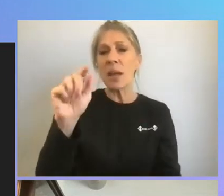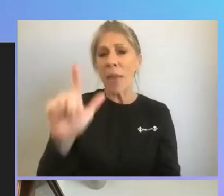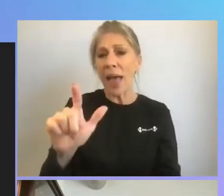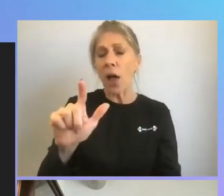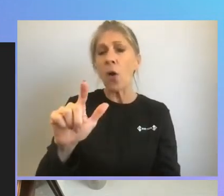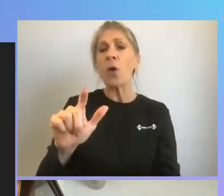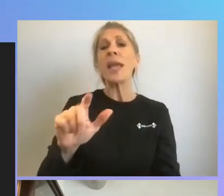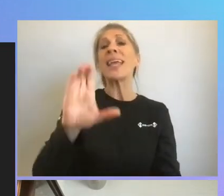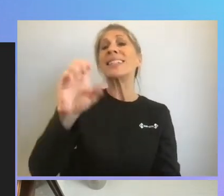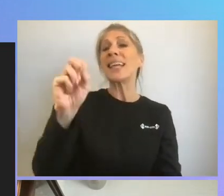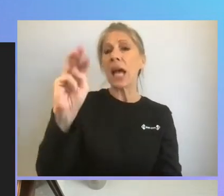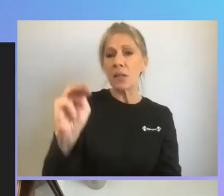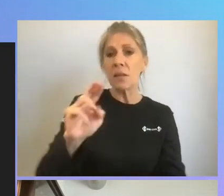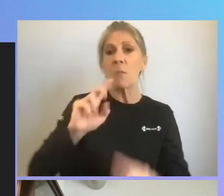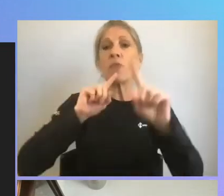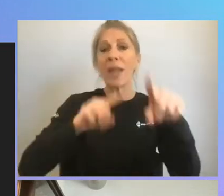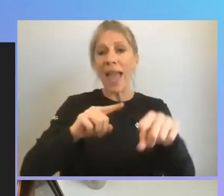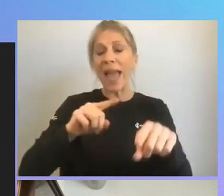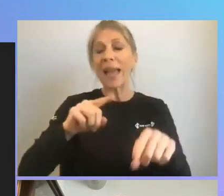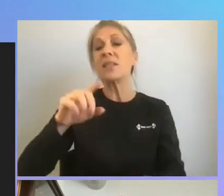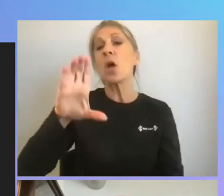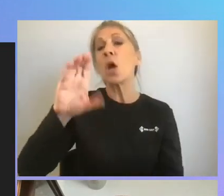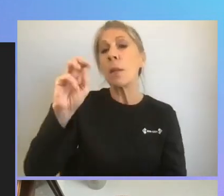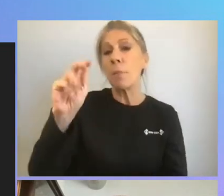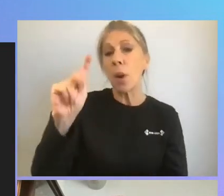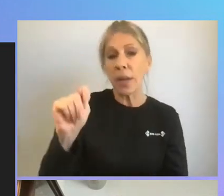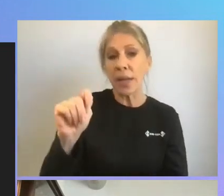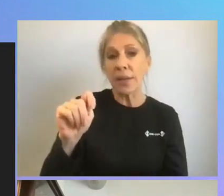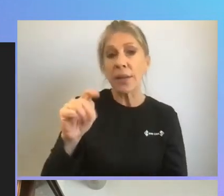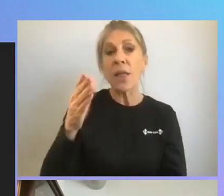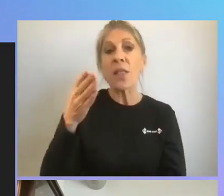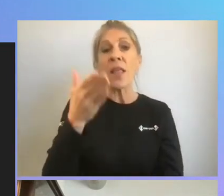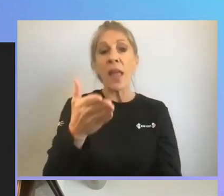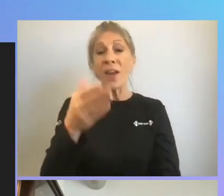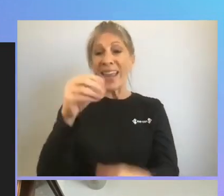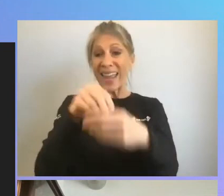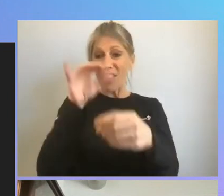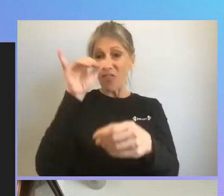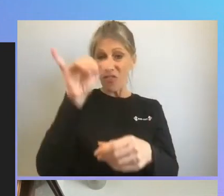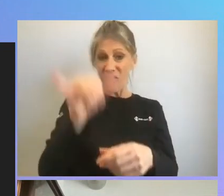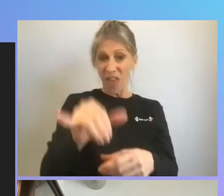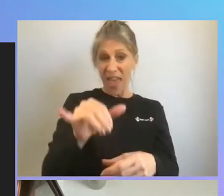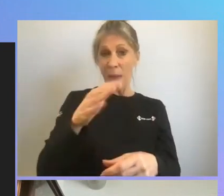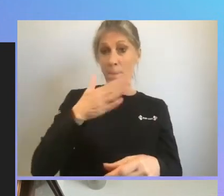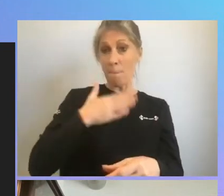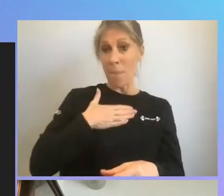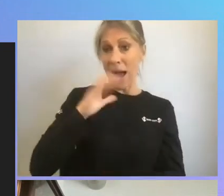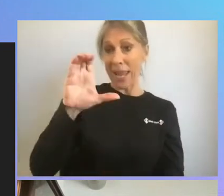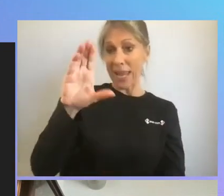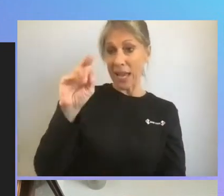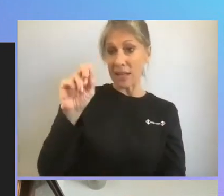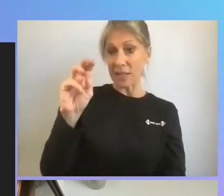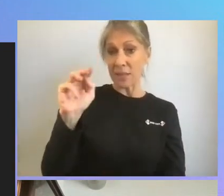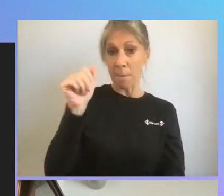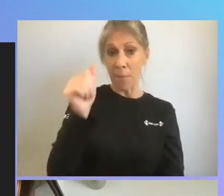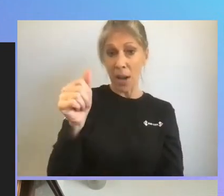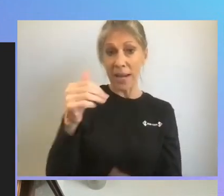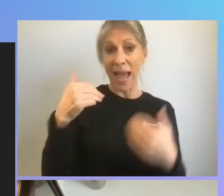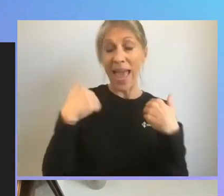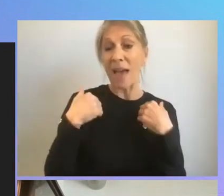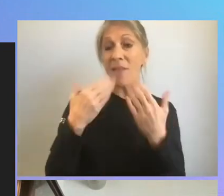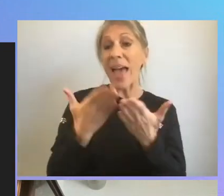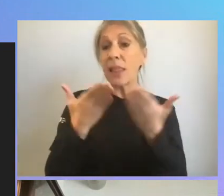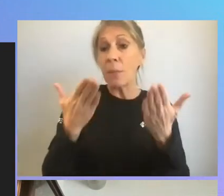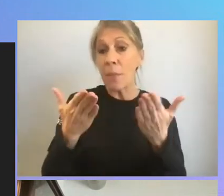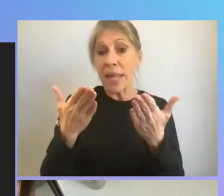custom React component. And here I have within that my custom button declaration, I have an element property